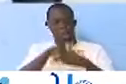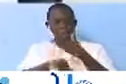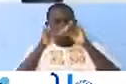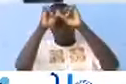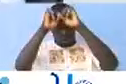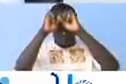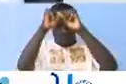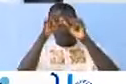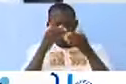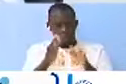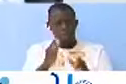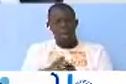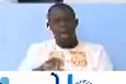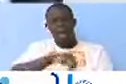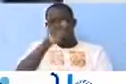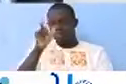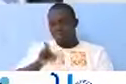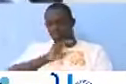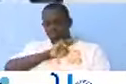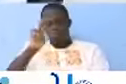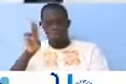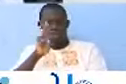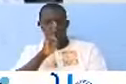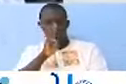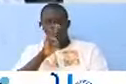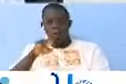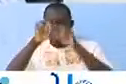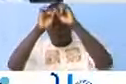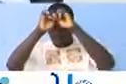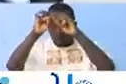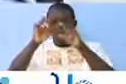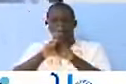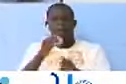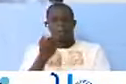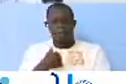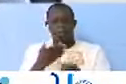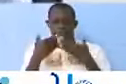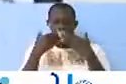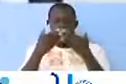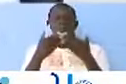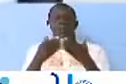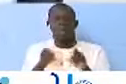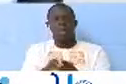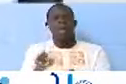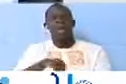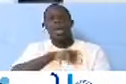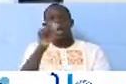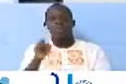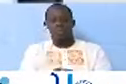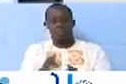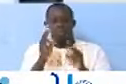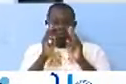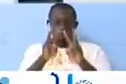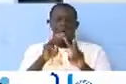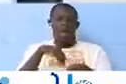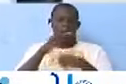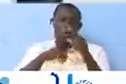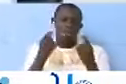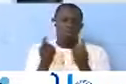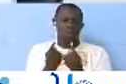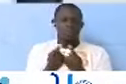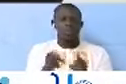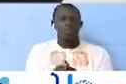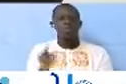the one that is not in the system. Those are the ones that you tell me. And then we look at them. What system